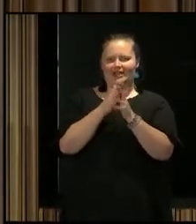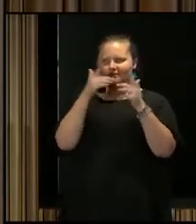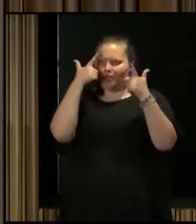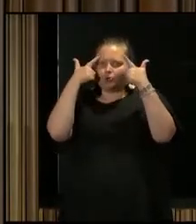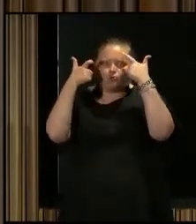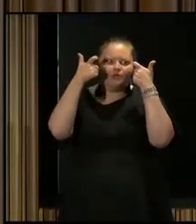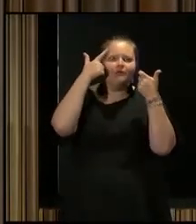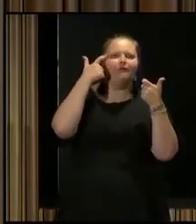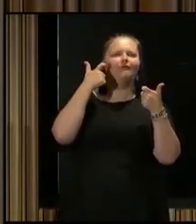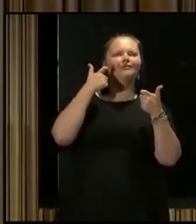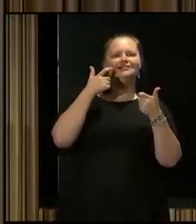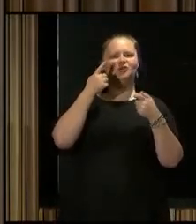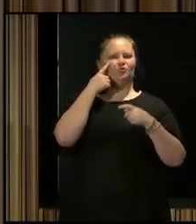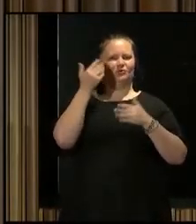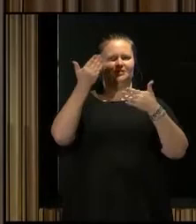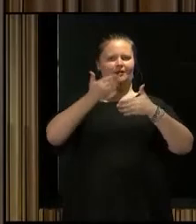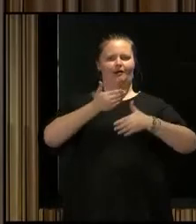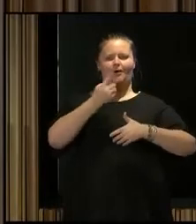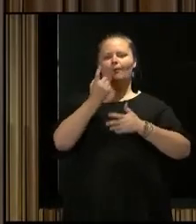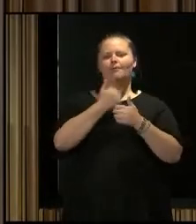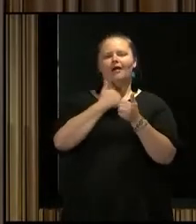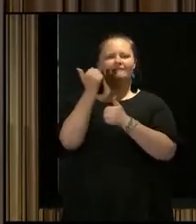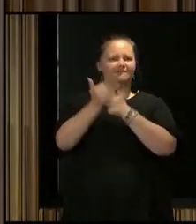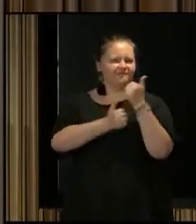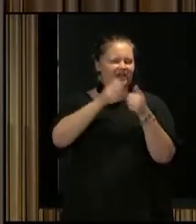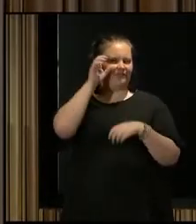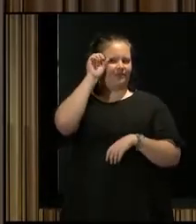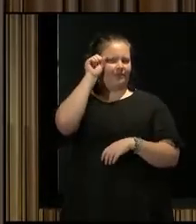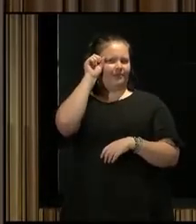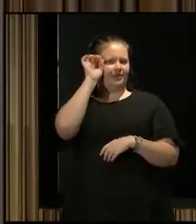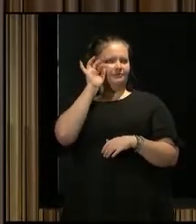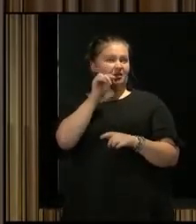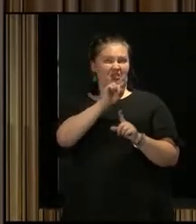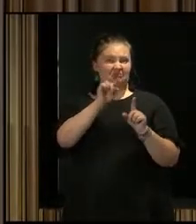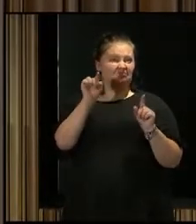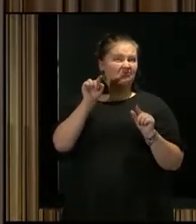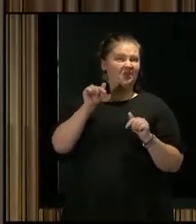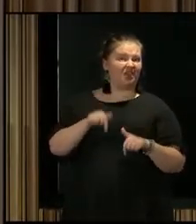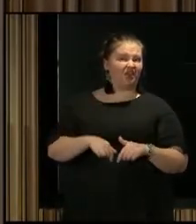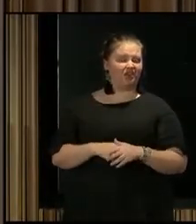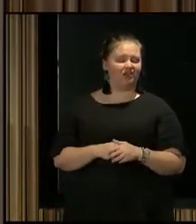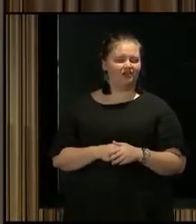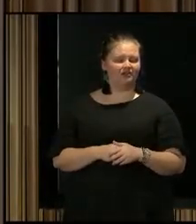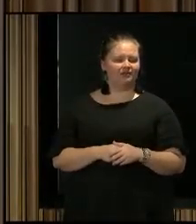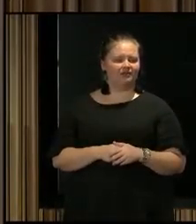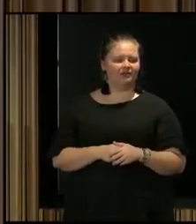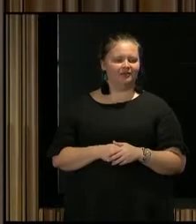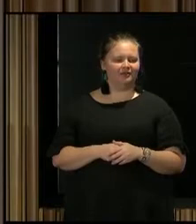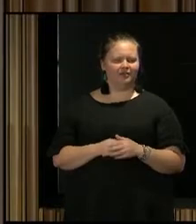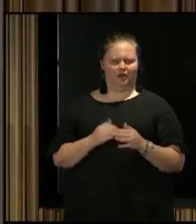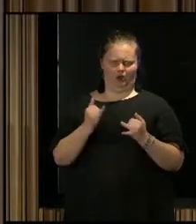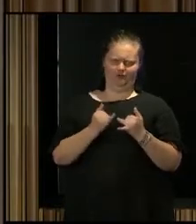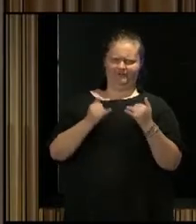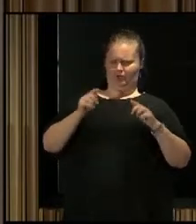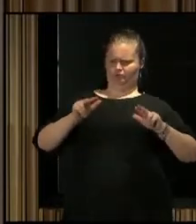tonight. One of my favourite memories of Suzi, and I'm not sure, there's probably some people who are there, a big, very official event